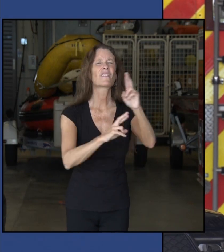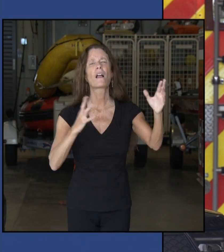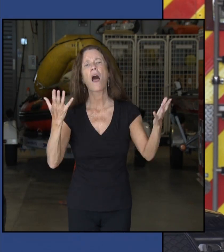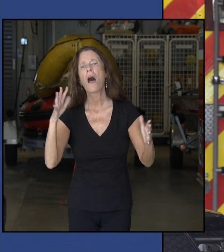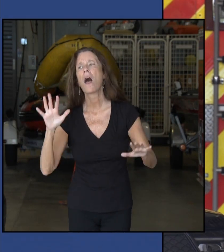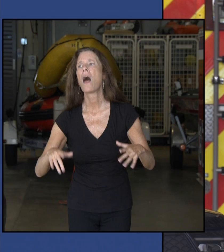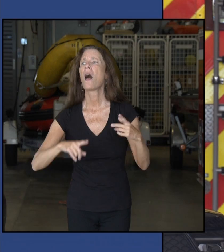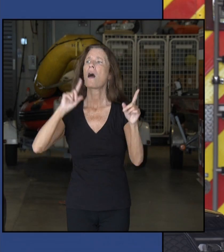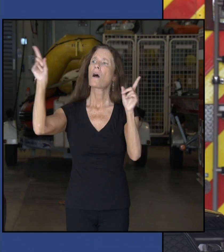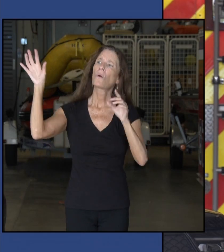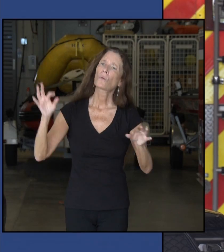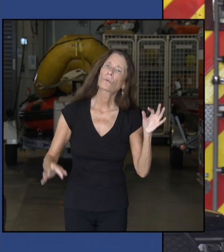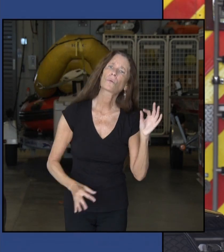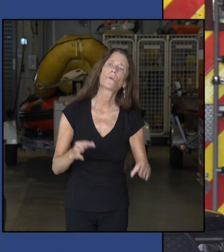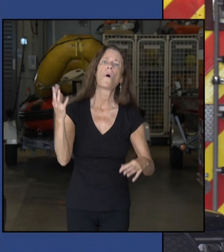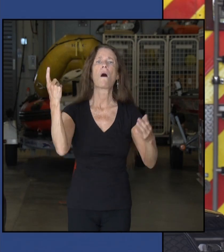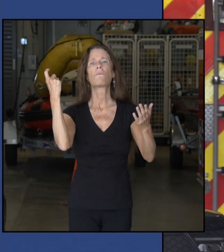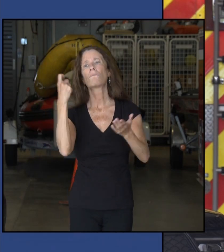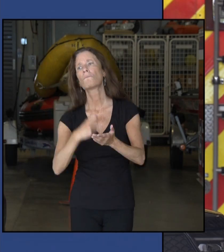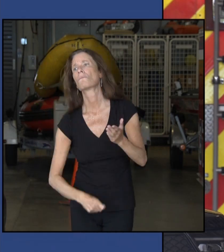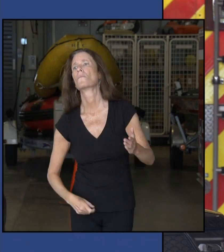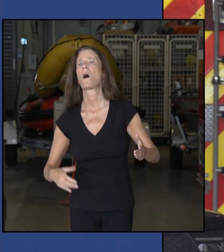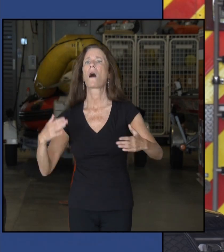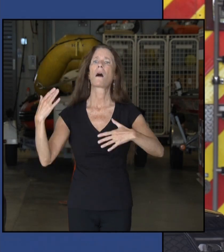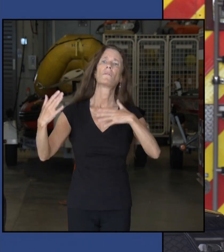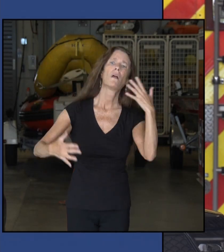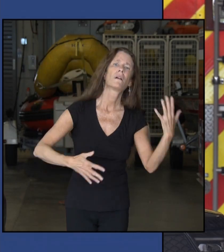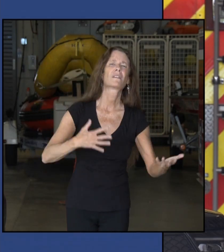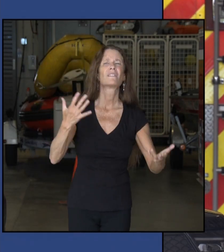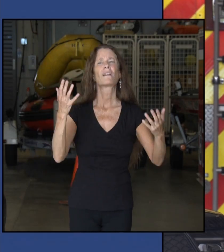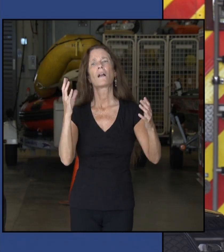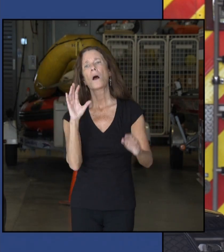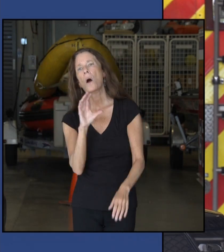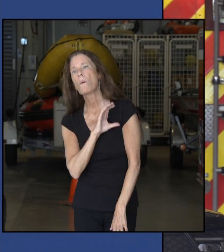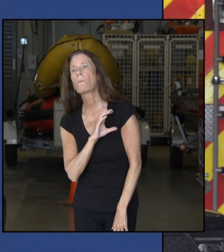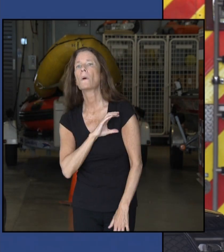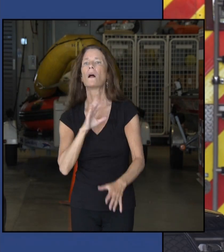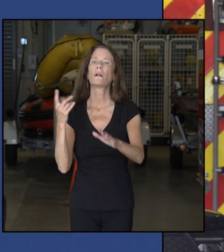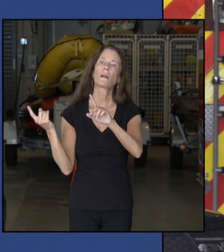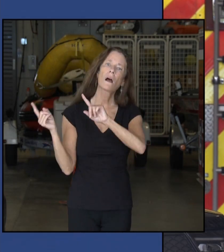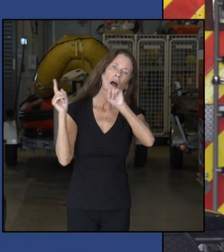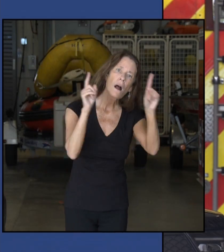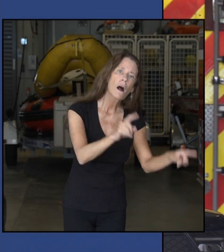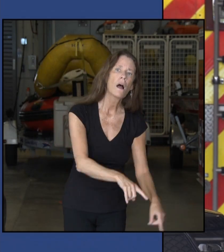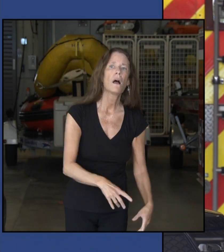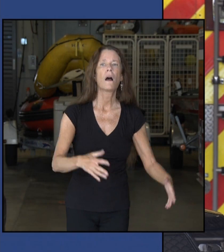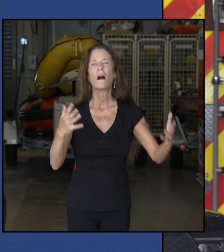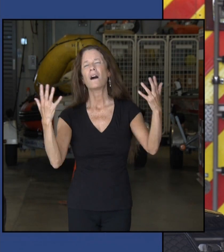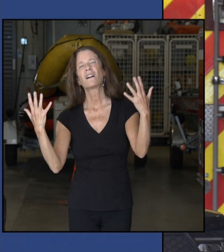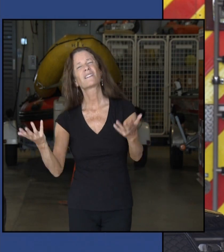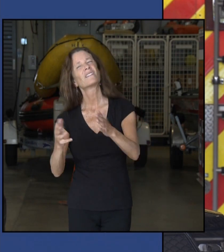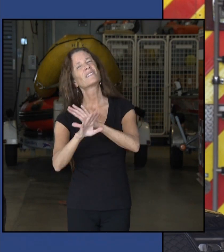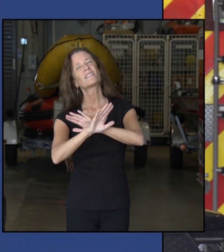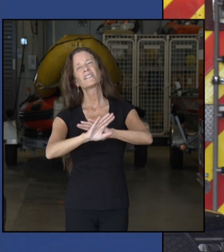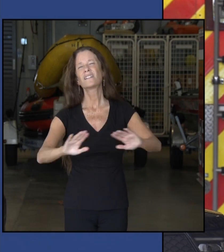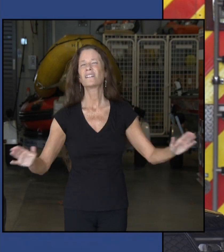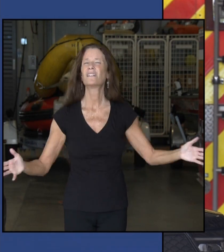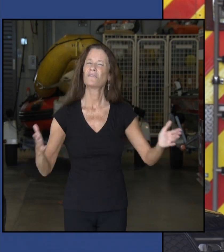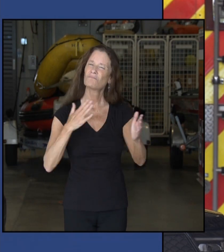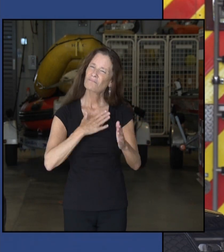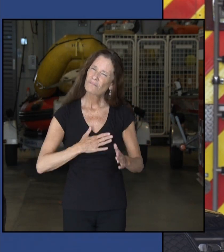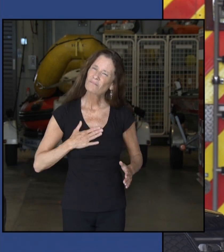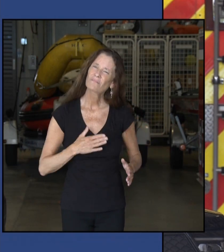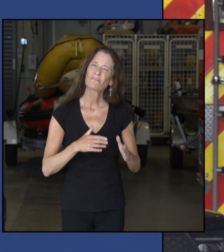In addition to troopers across the Commonwealth enforcing these orders, I'd like to emphasize the role of 200 men and women of our department's Bureau of